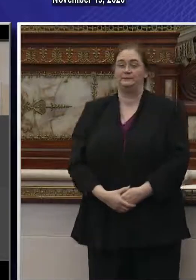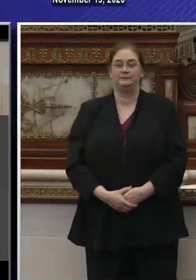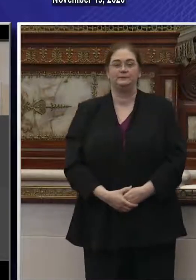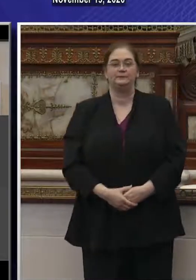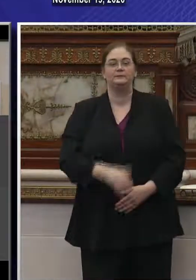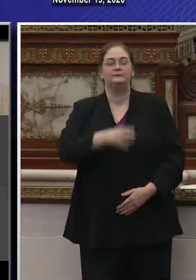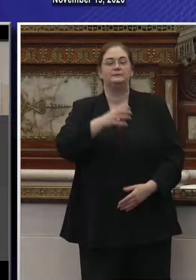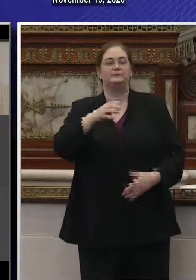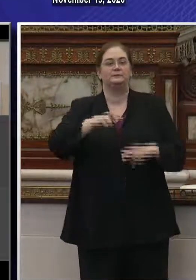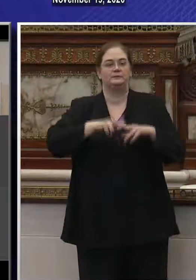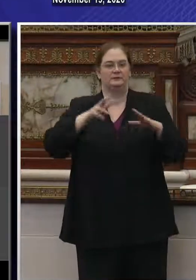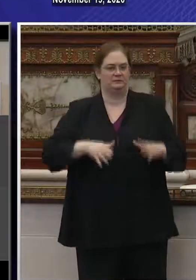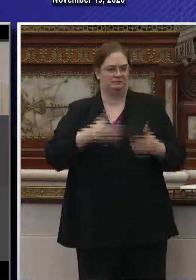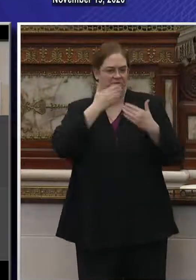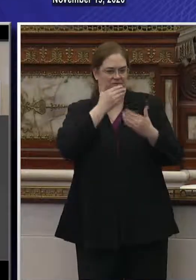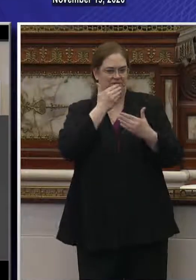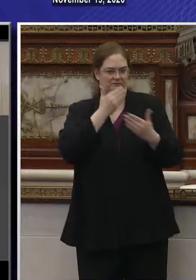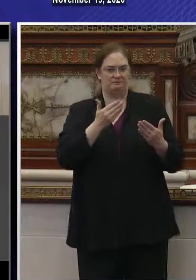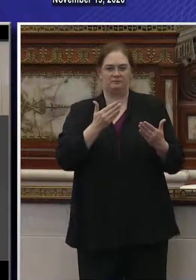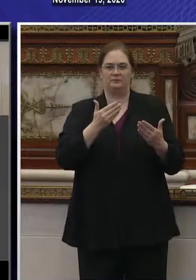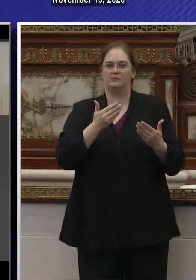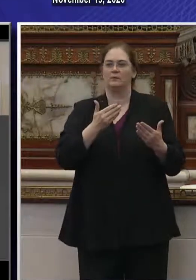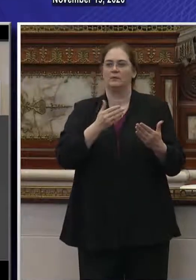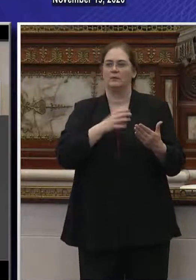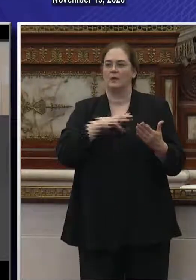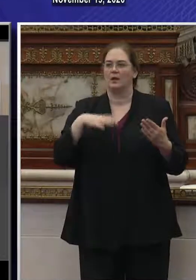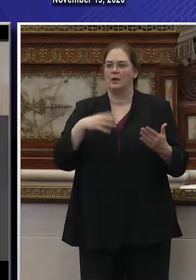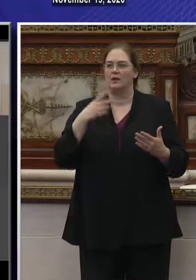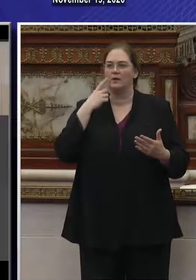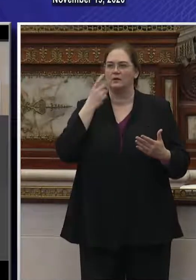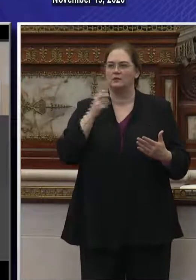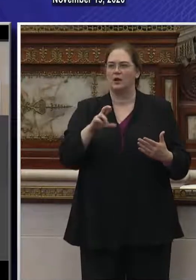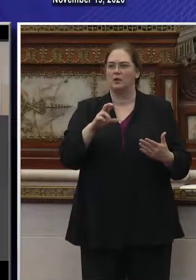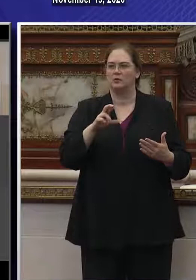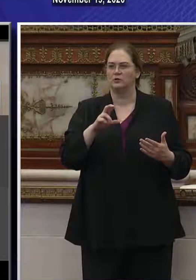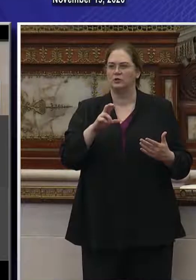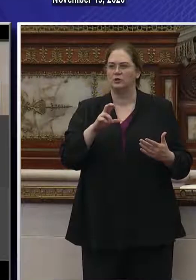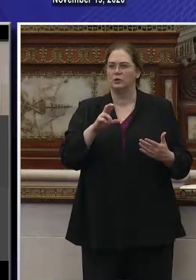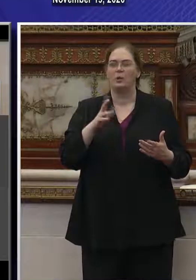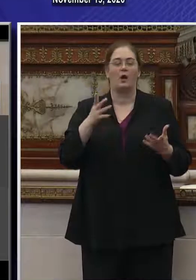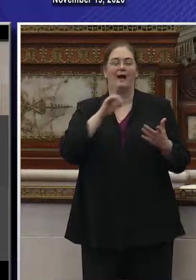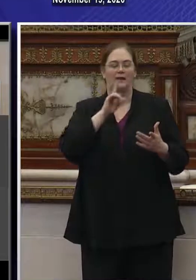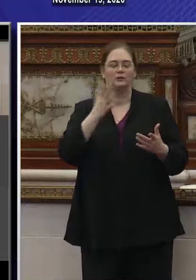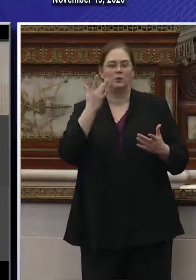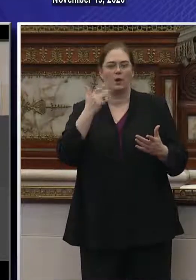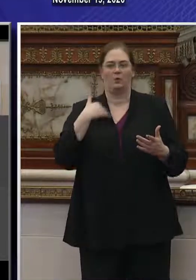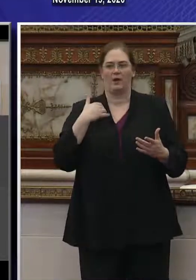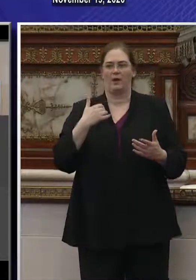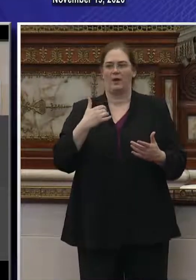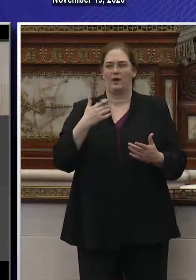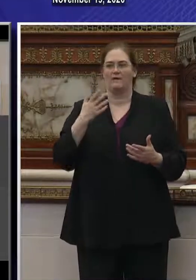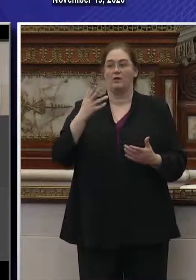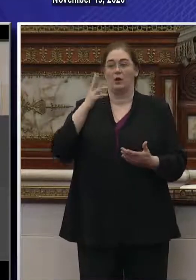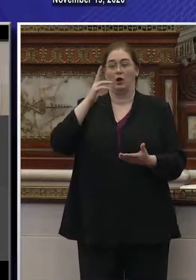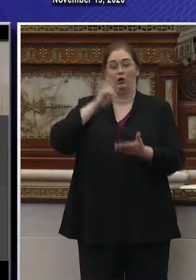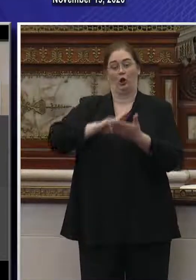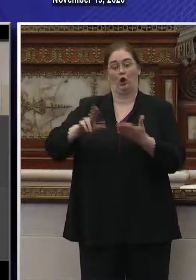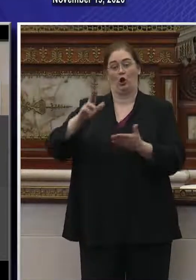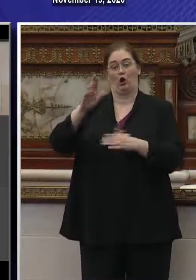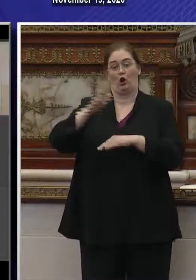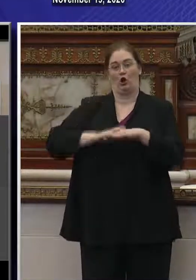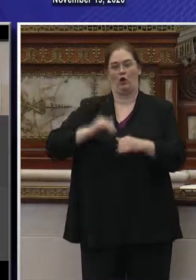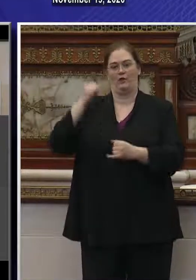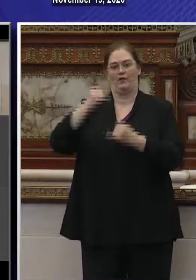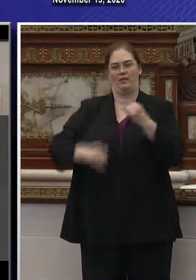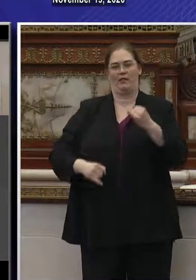Thank you, Councilman. I believe Dr. Stanford, or actually, why don't we have the clerk call the